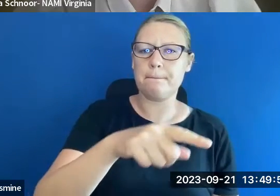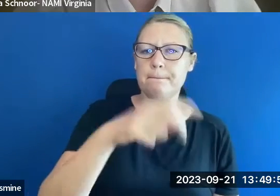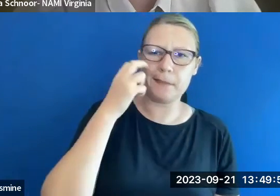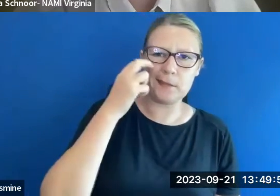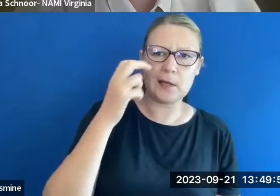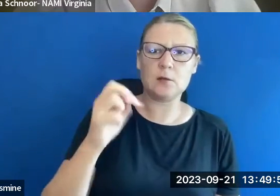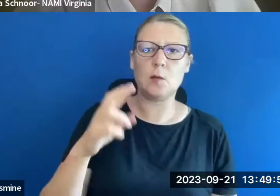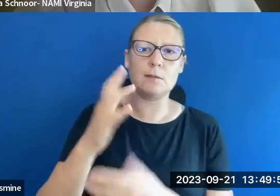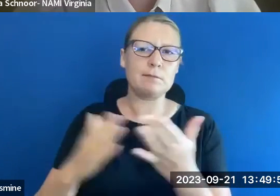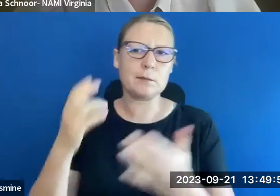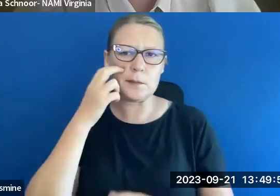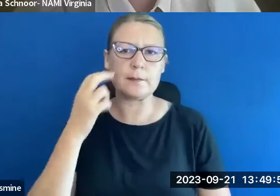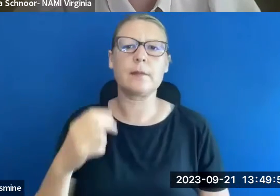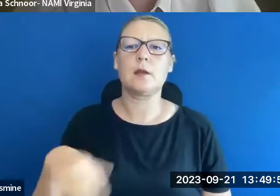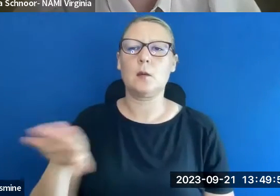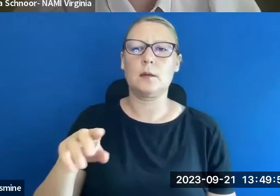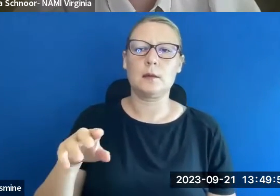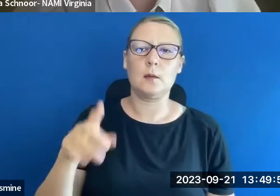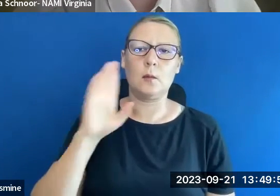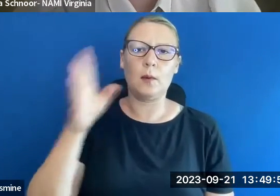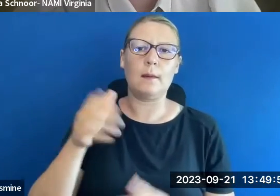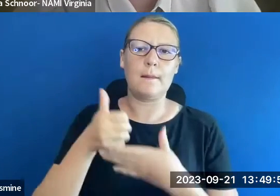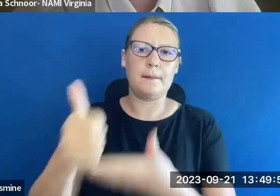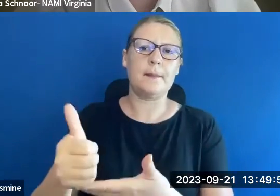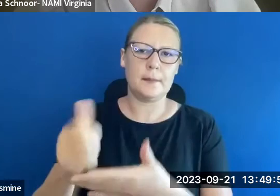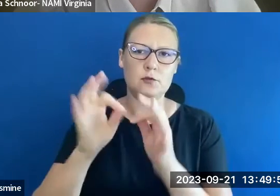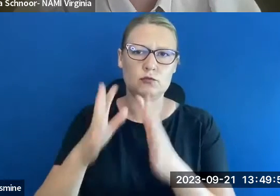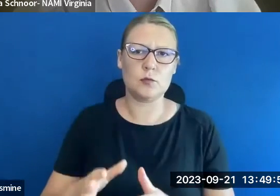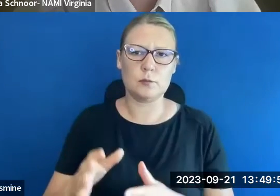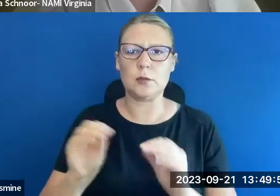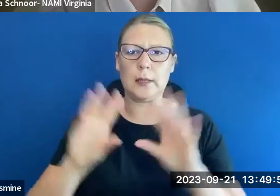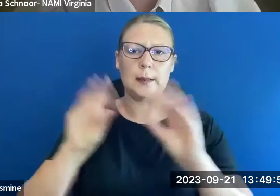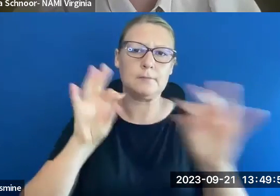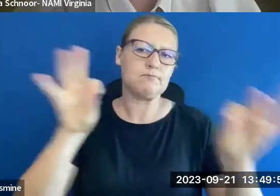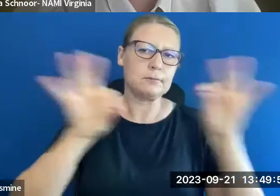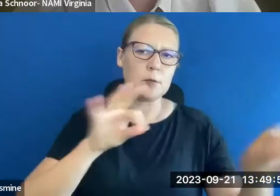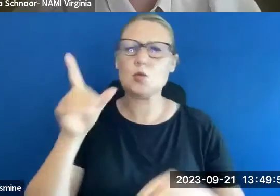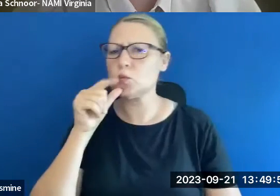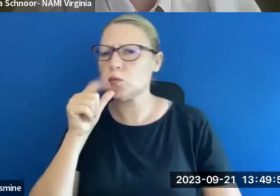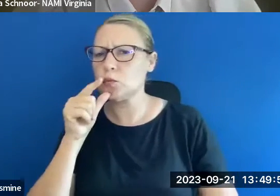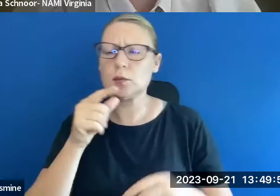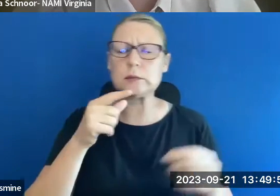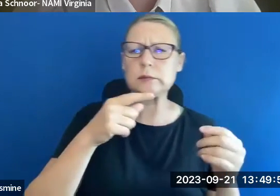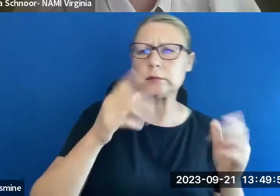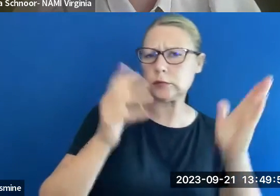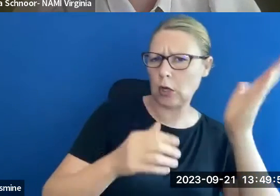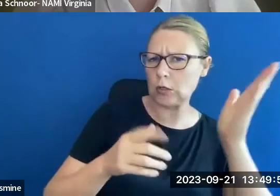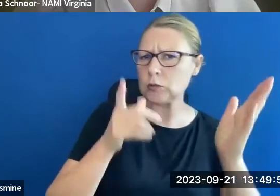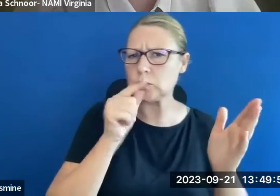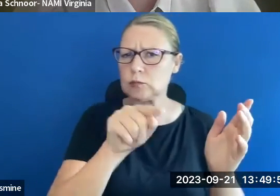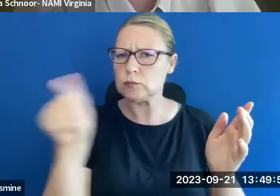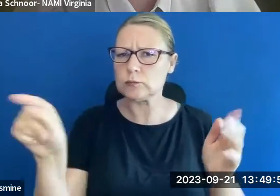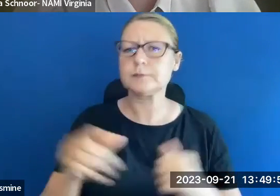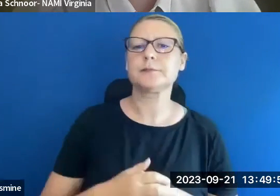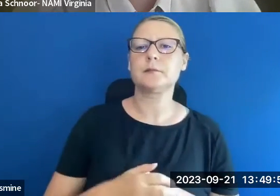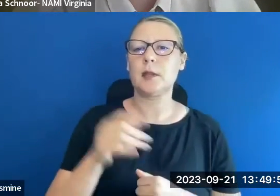captioners locate who's speaking and when they're speaking. Please, if you're with us and not a presenter,